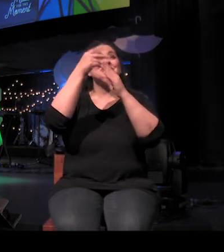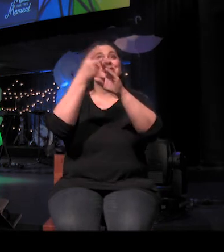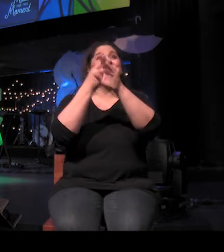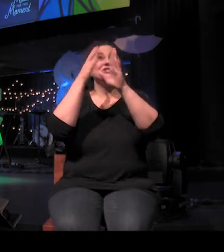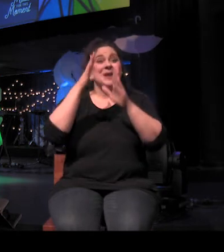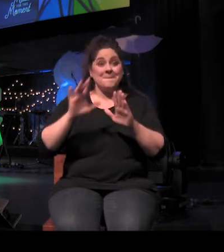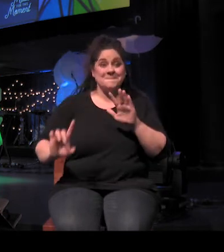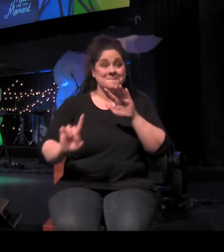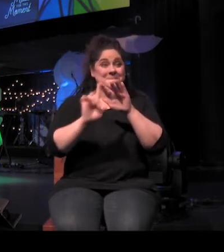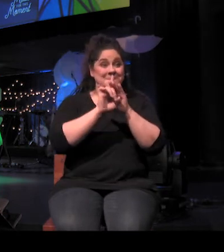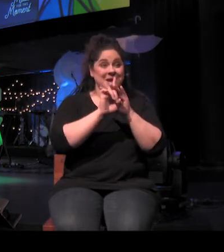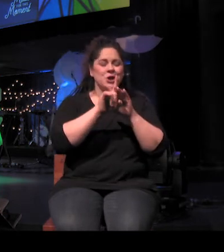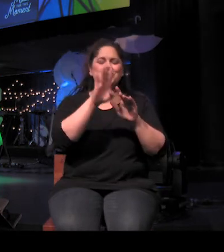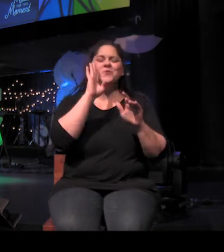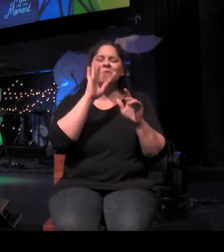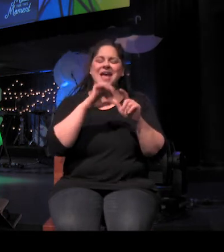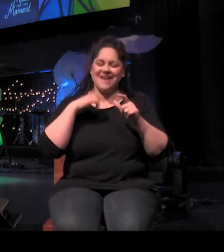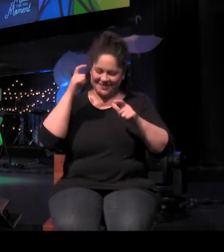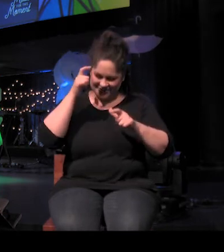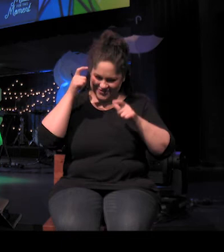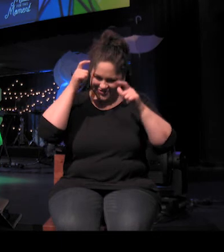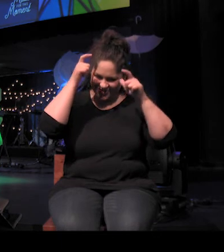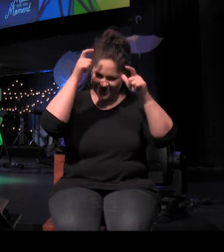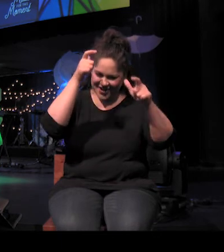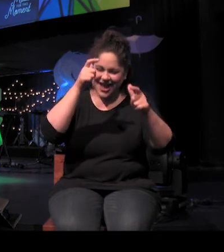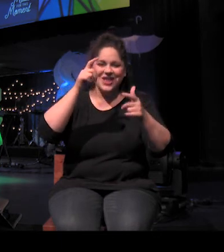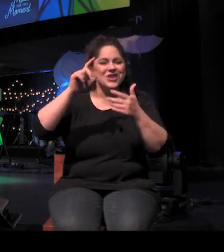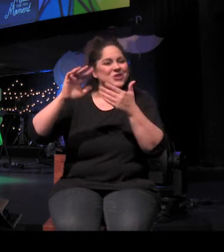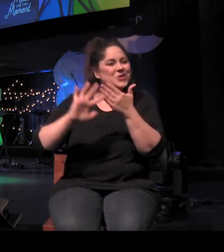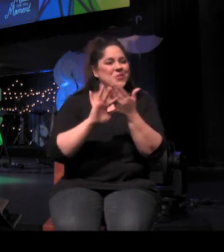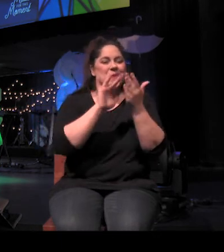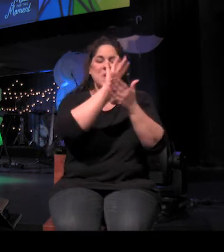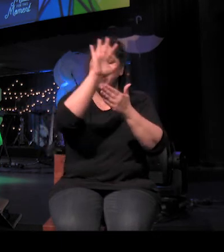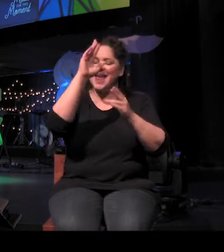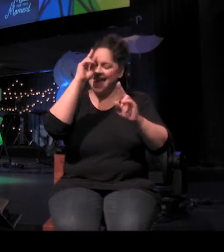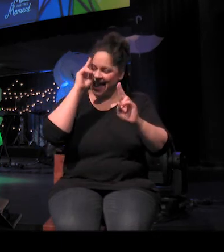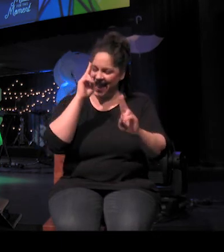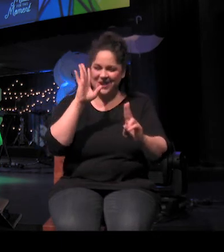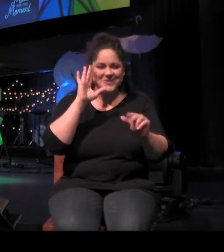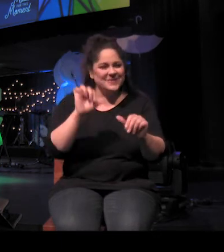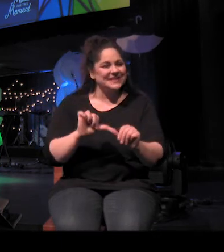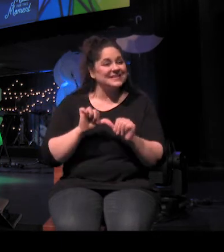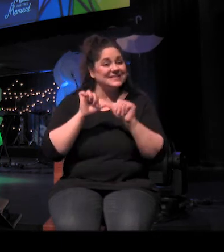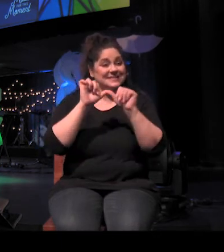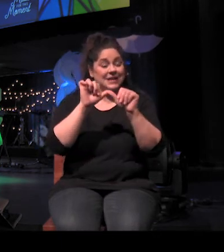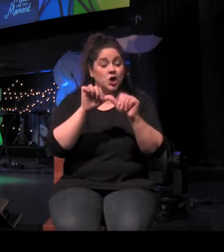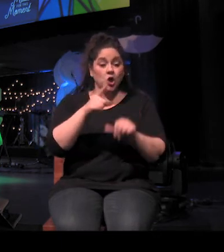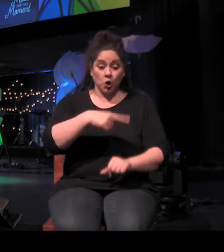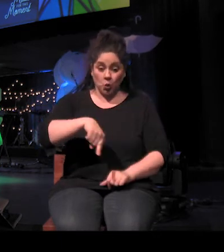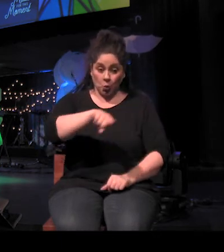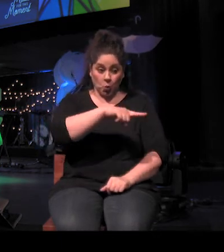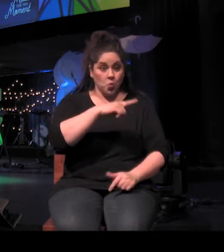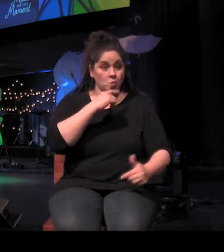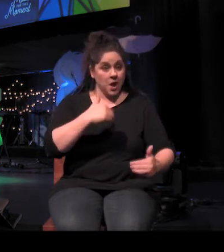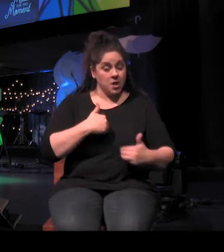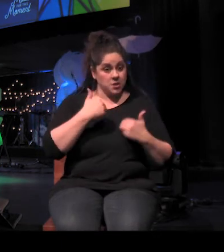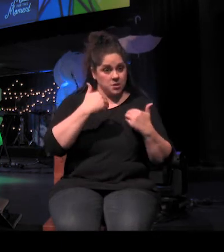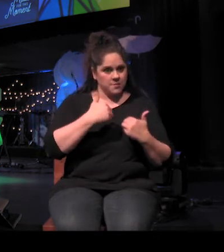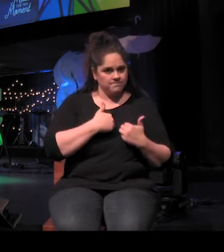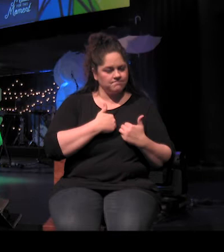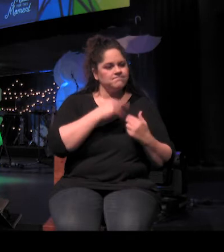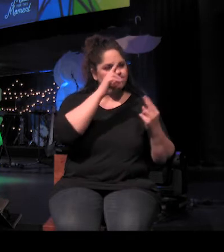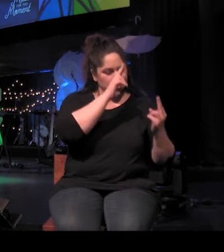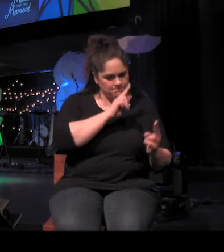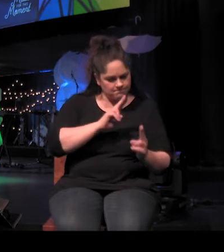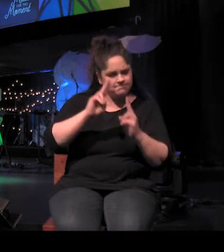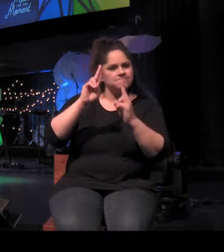never-ending glory and honor. In the same way, you who are younger must accept the authority of the elders, and all